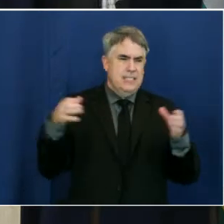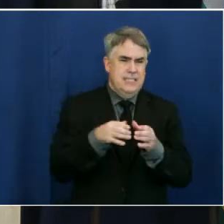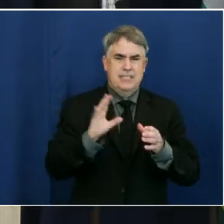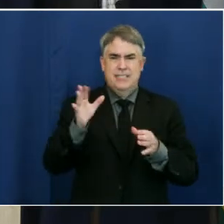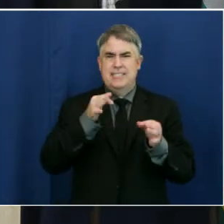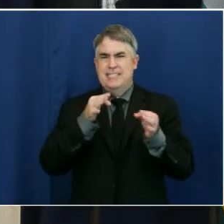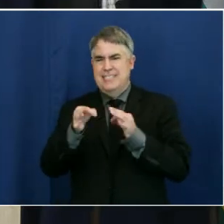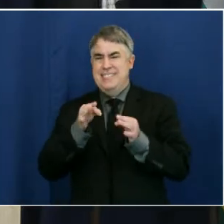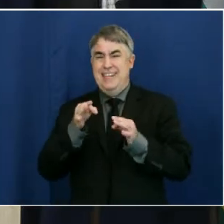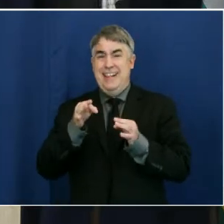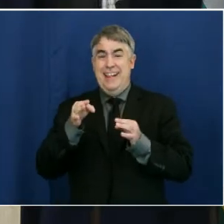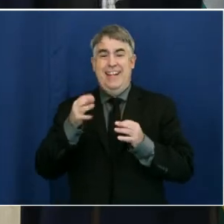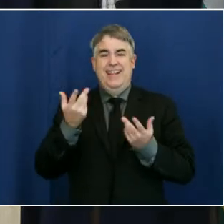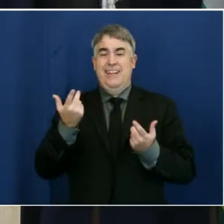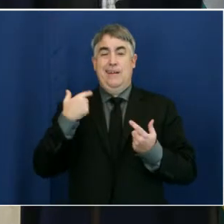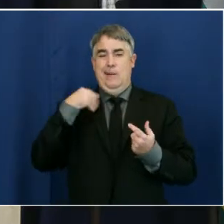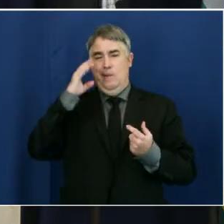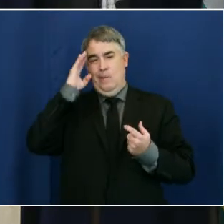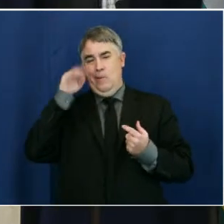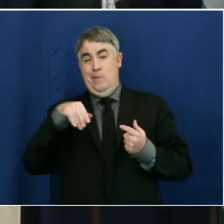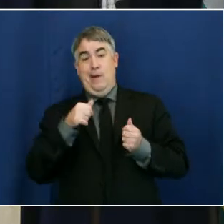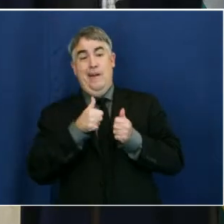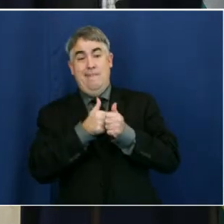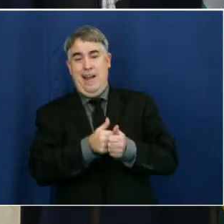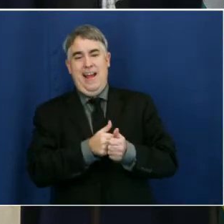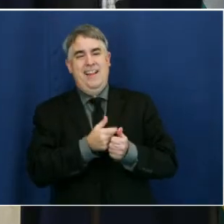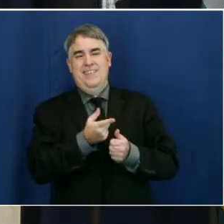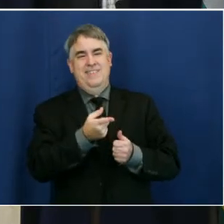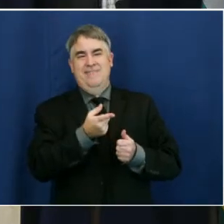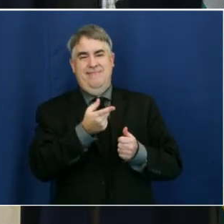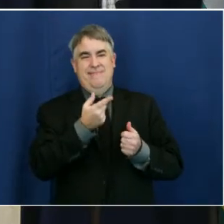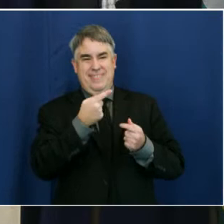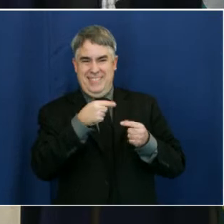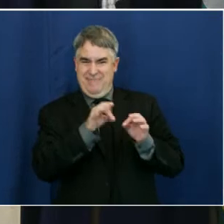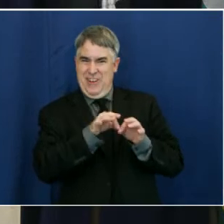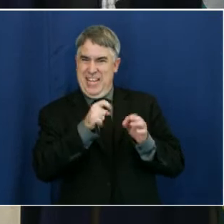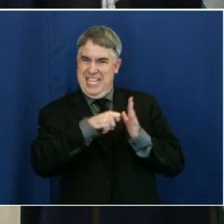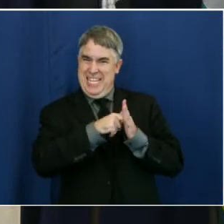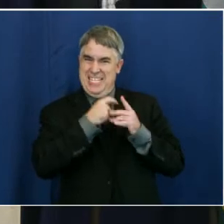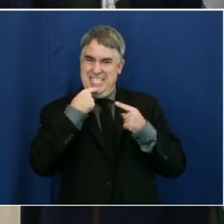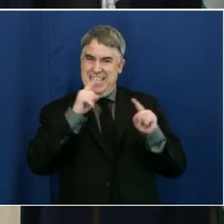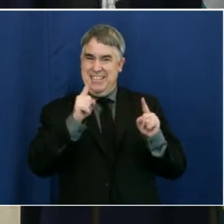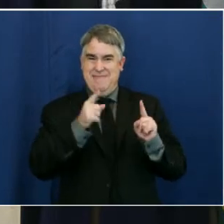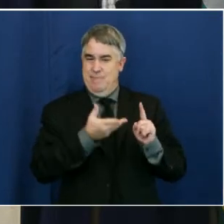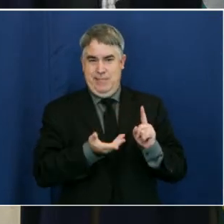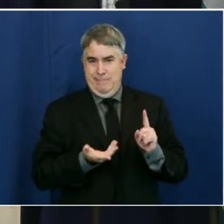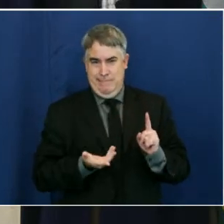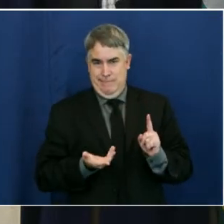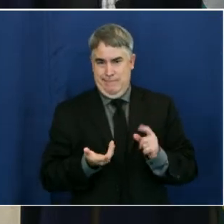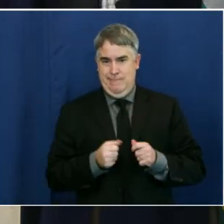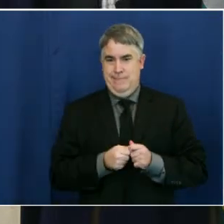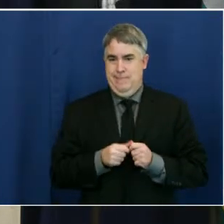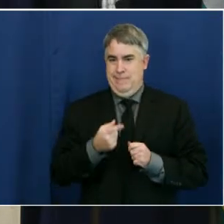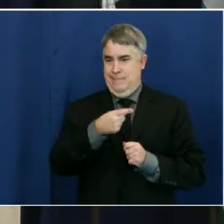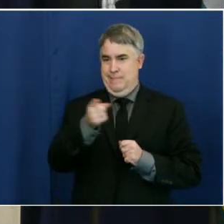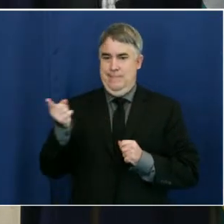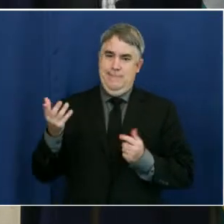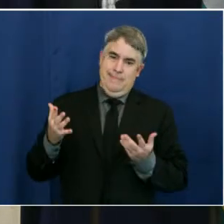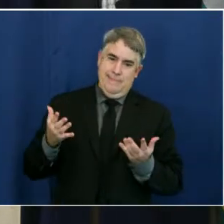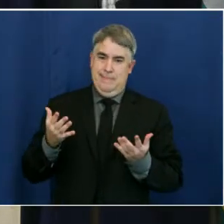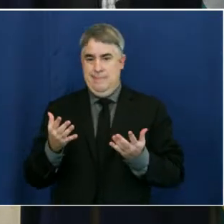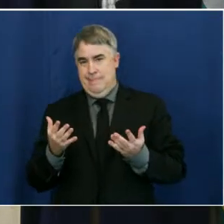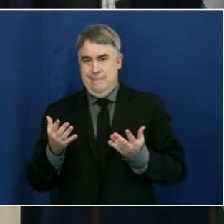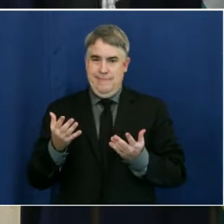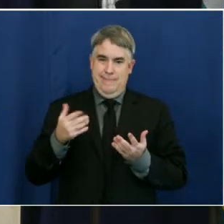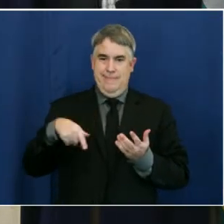make a difference. And as was stated earlier by Supervisor Fletcher, we only have 2 days of the lowest numbers,